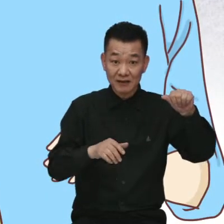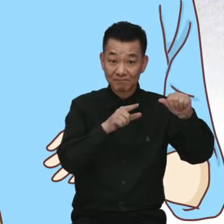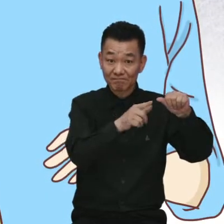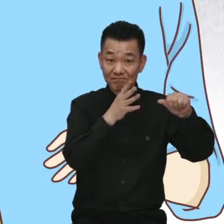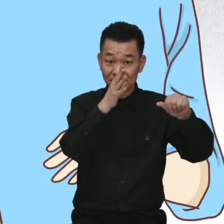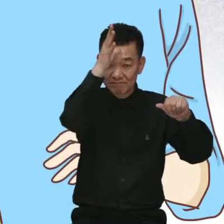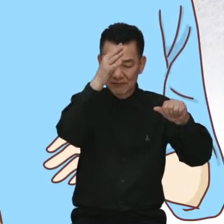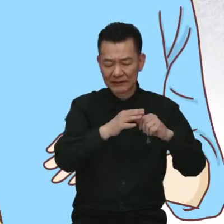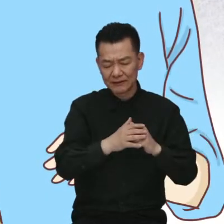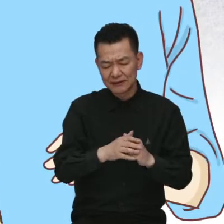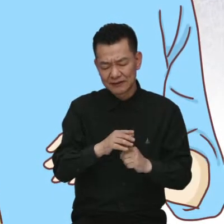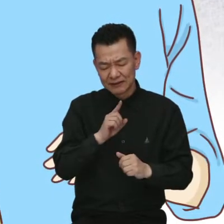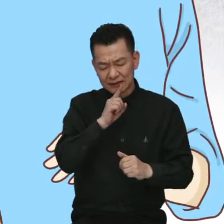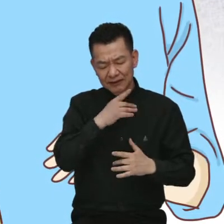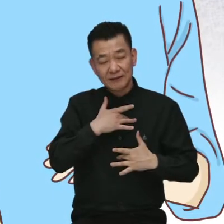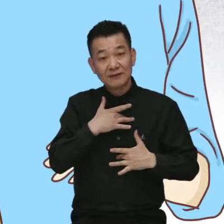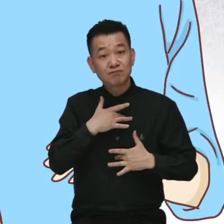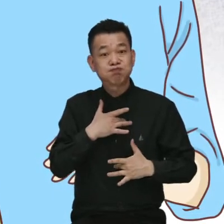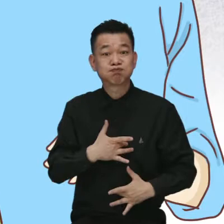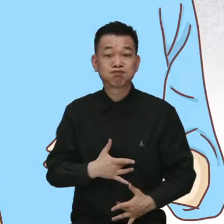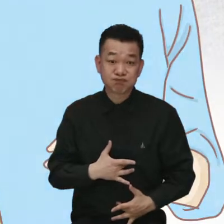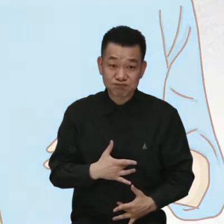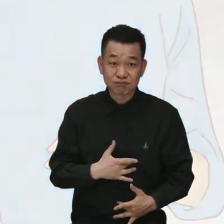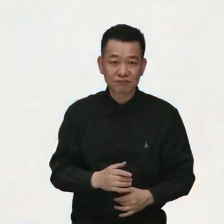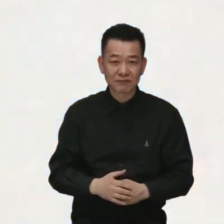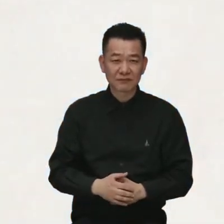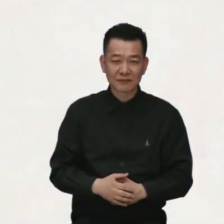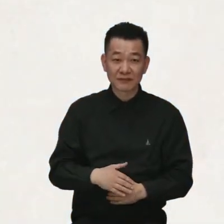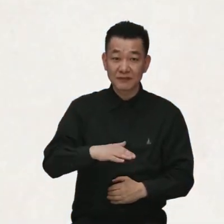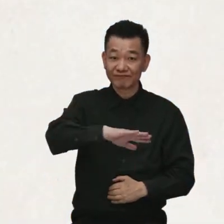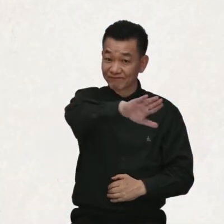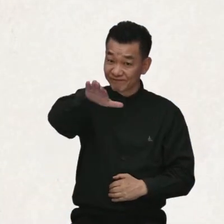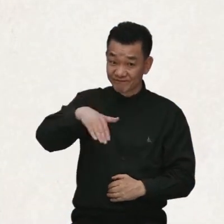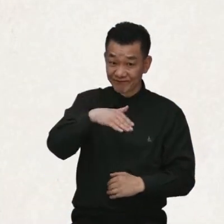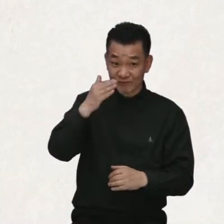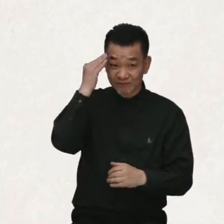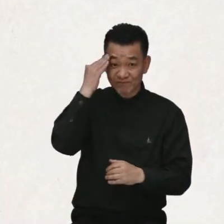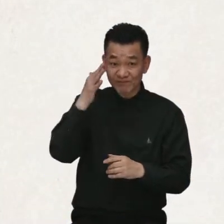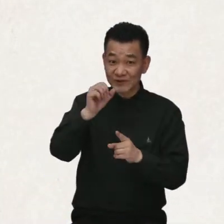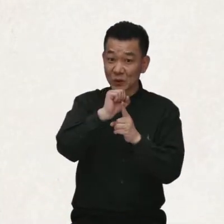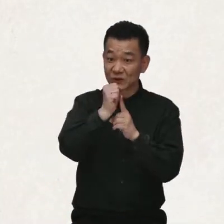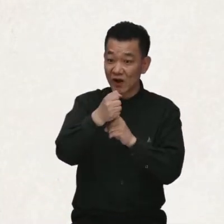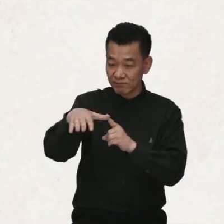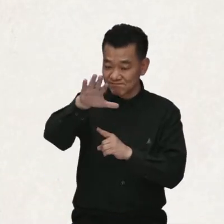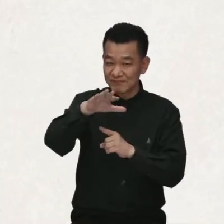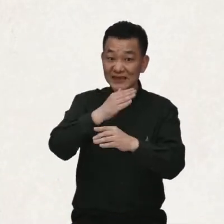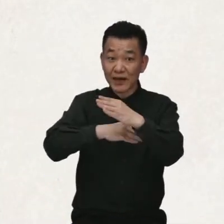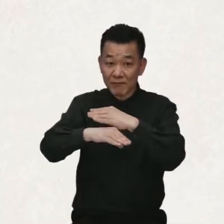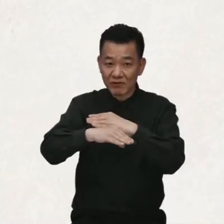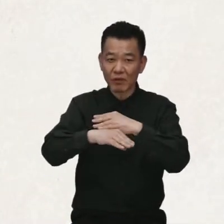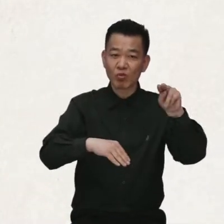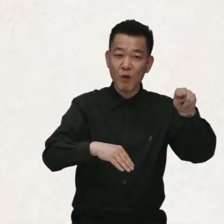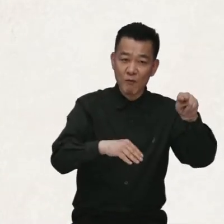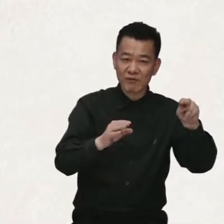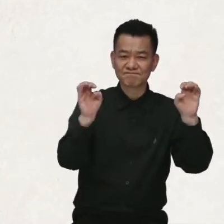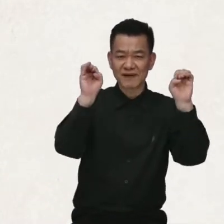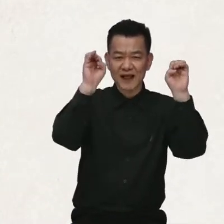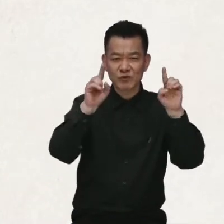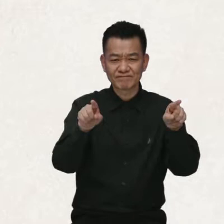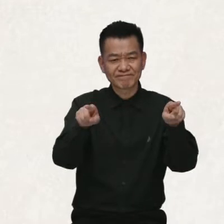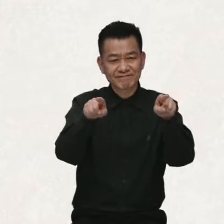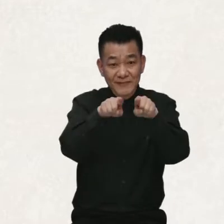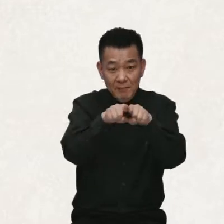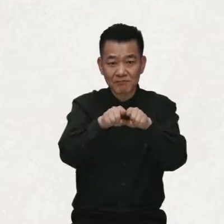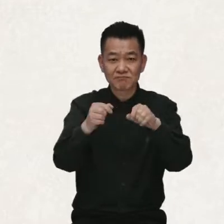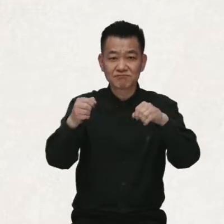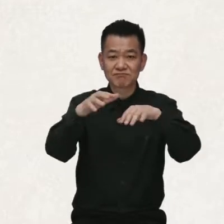A and his parents must be very disappointed. If there were a positive perception on inclusive education, where